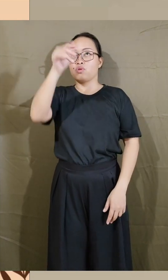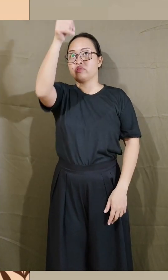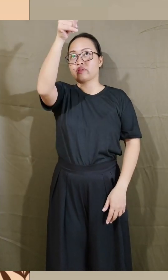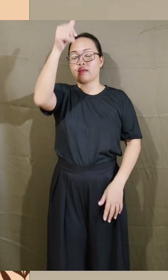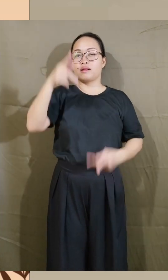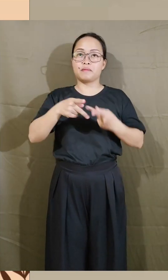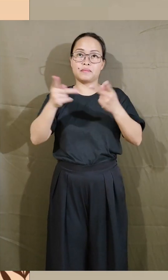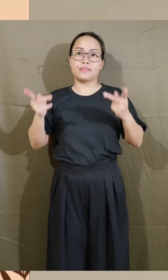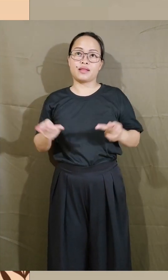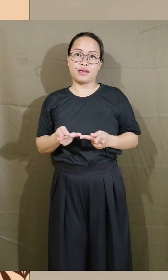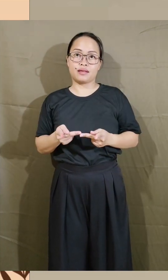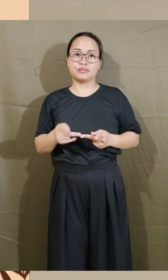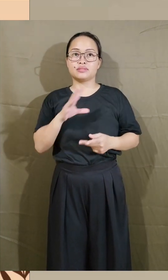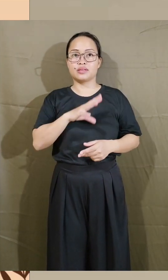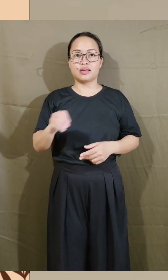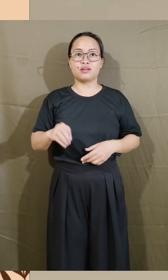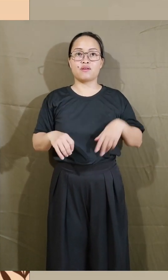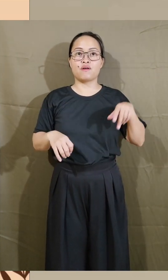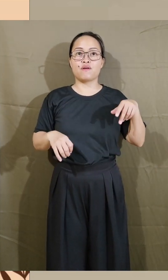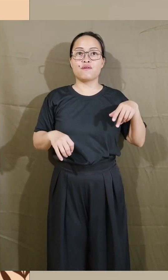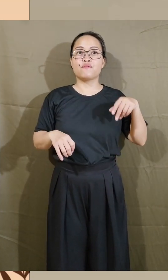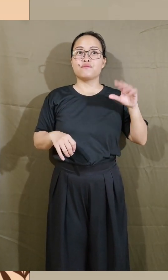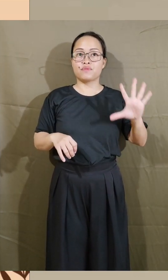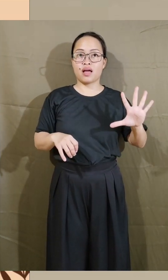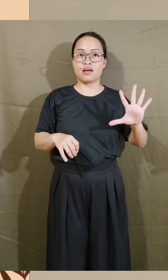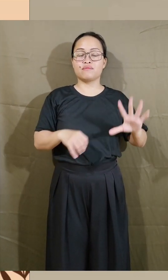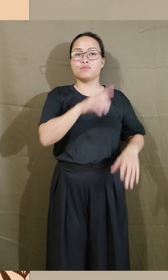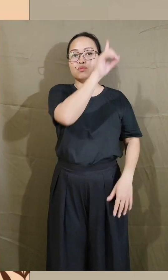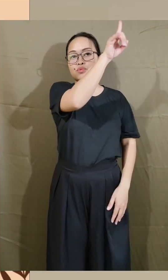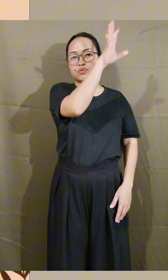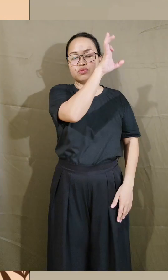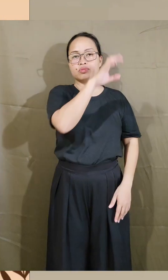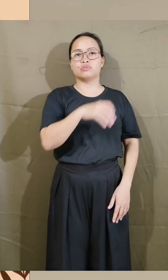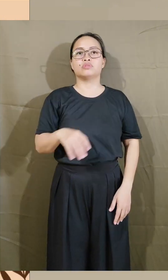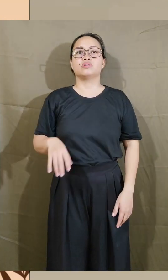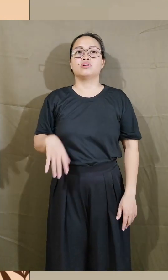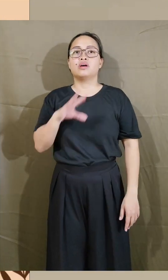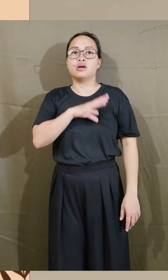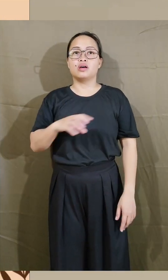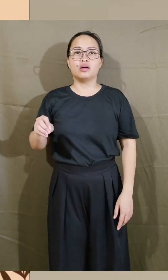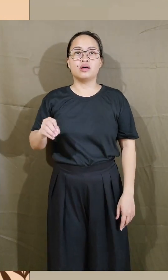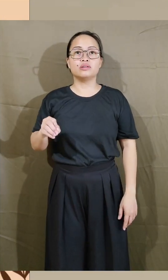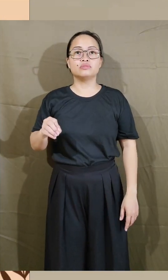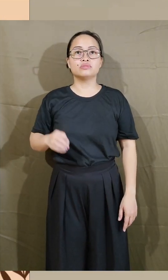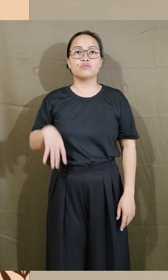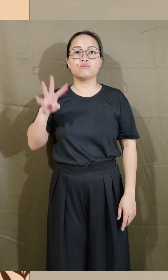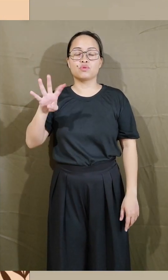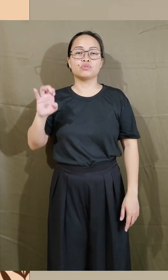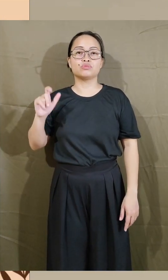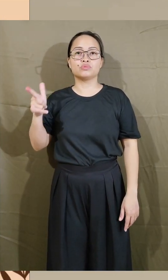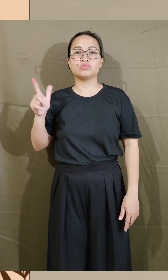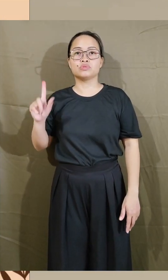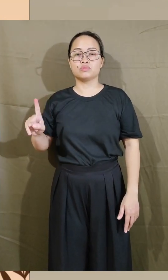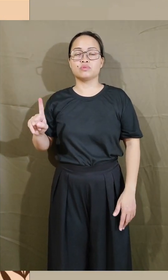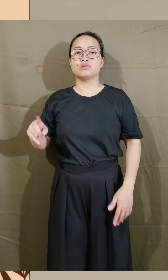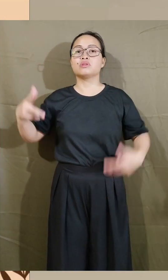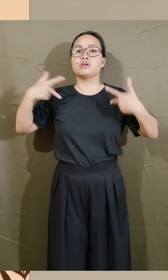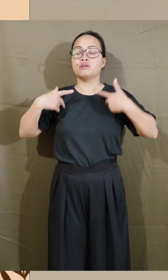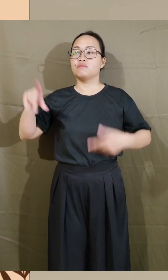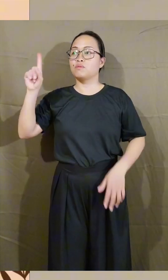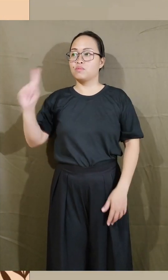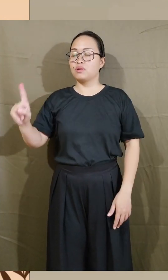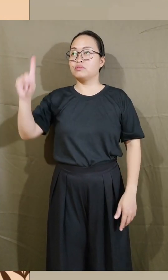hundreds, while 421 has 1 one, 2 tens, and 4